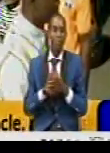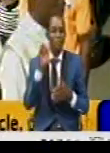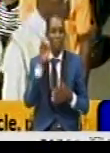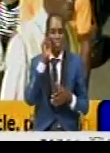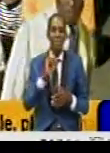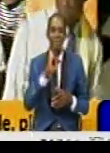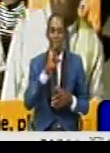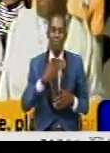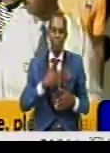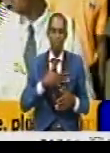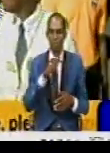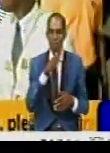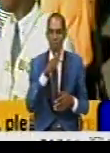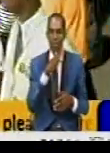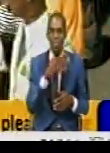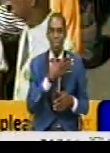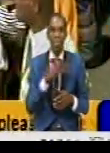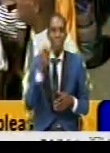Hallelujah.